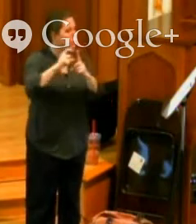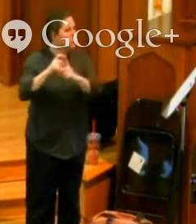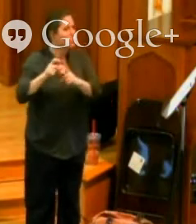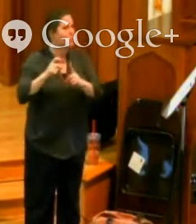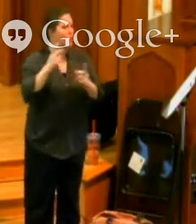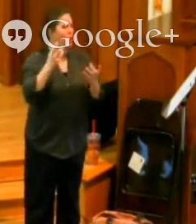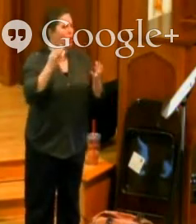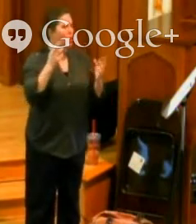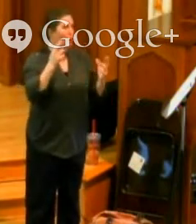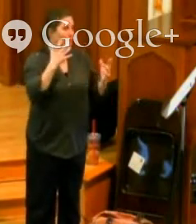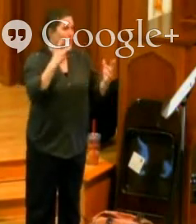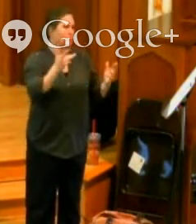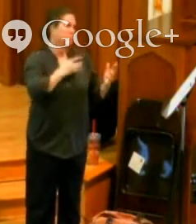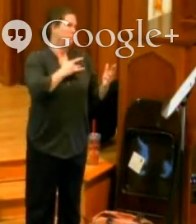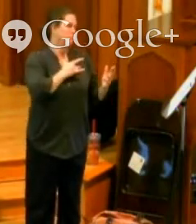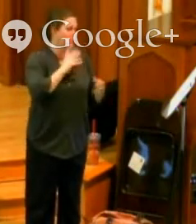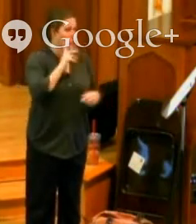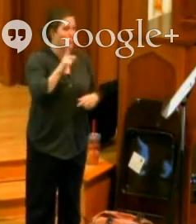meaningful to you also.